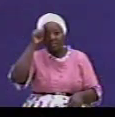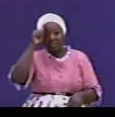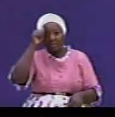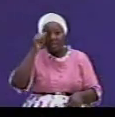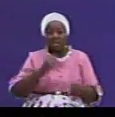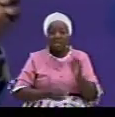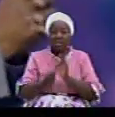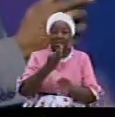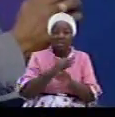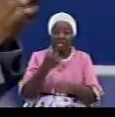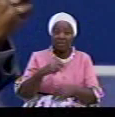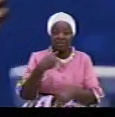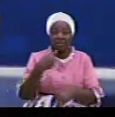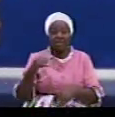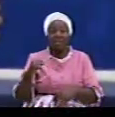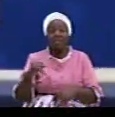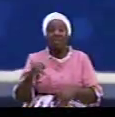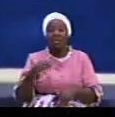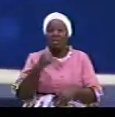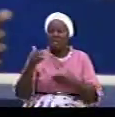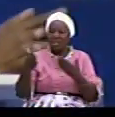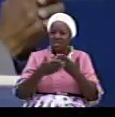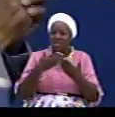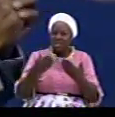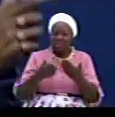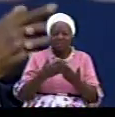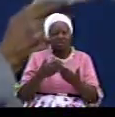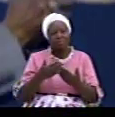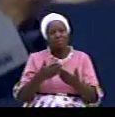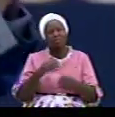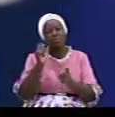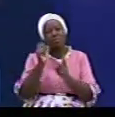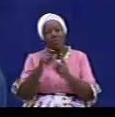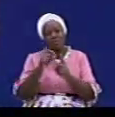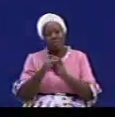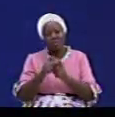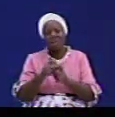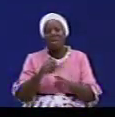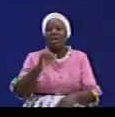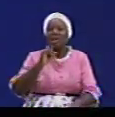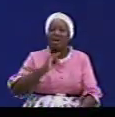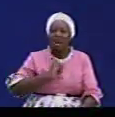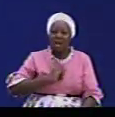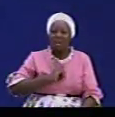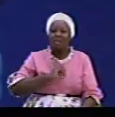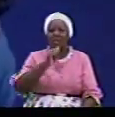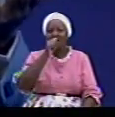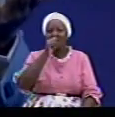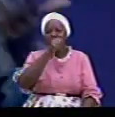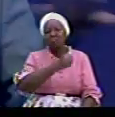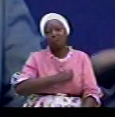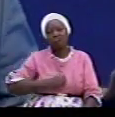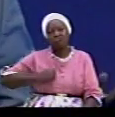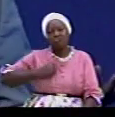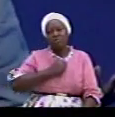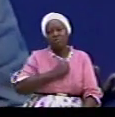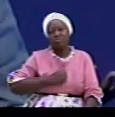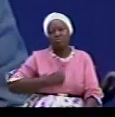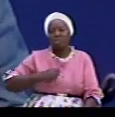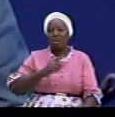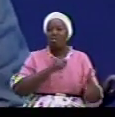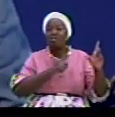saying a simple word, I am sorry. Lord, I blew